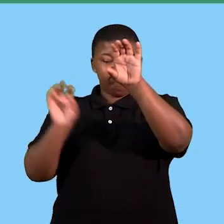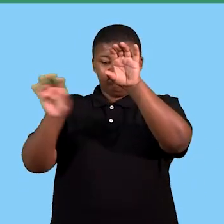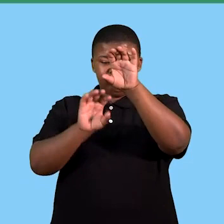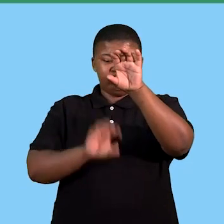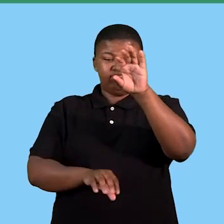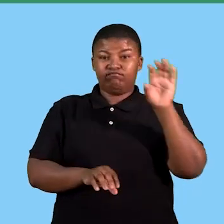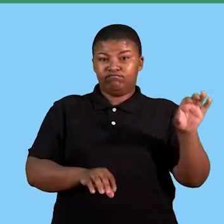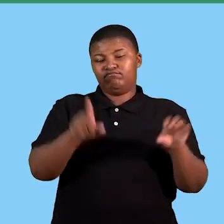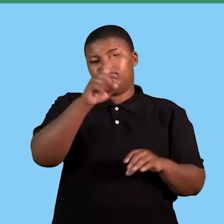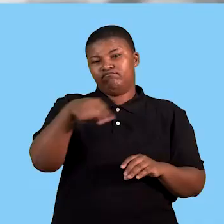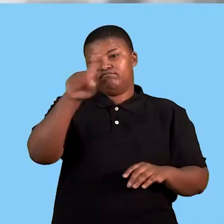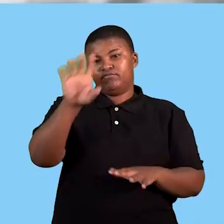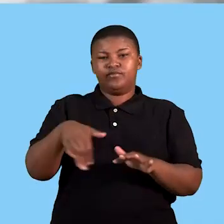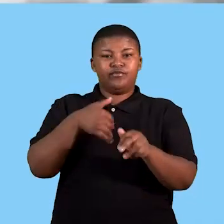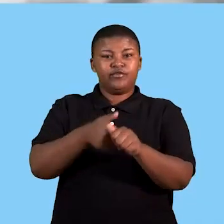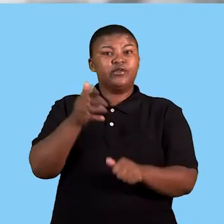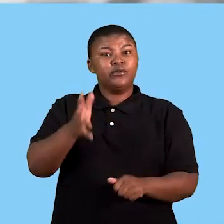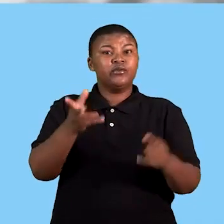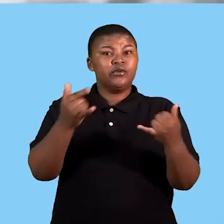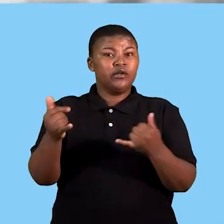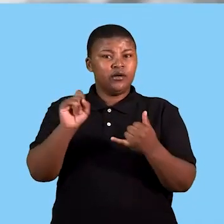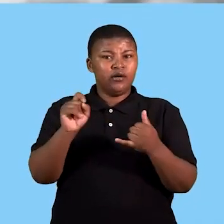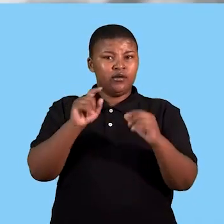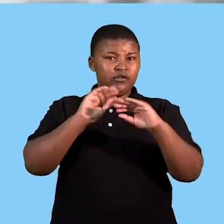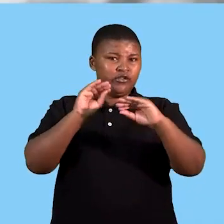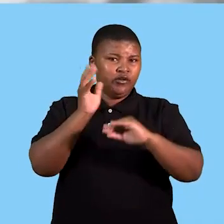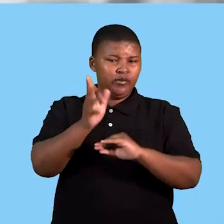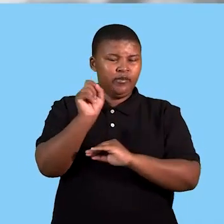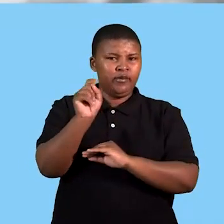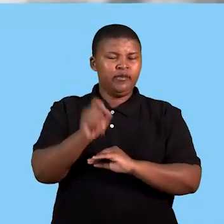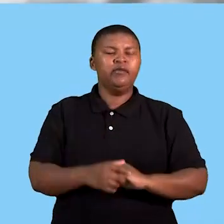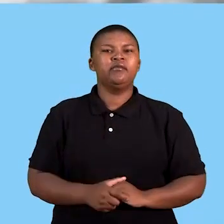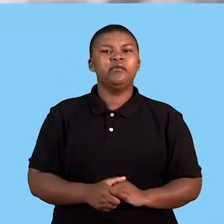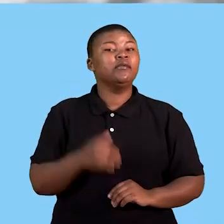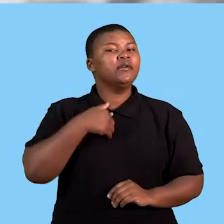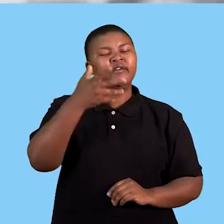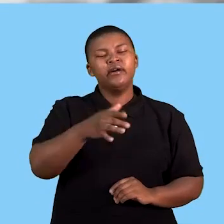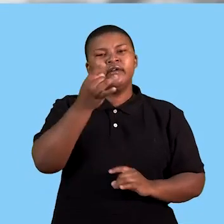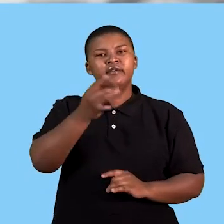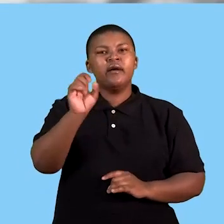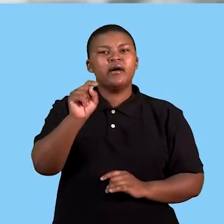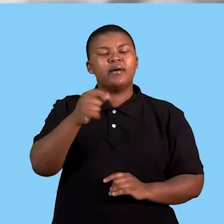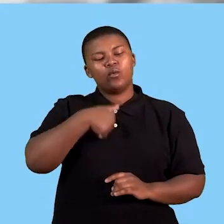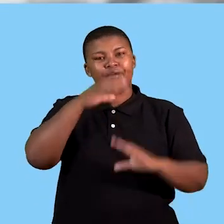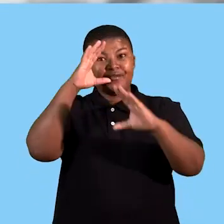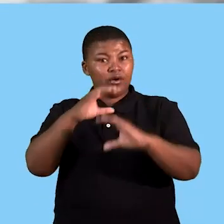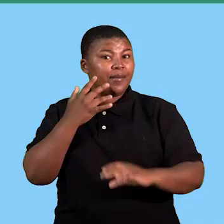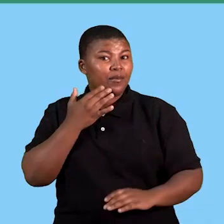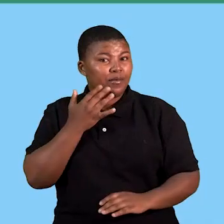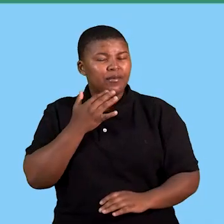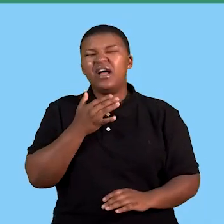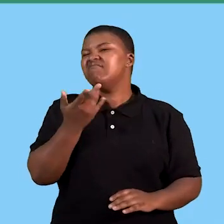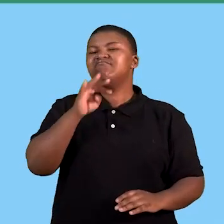map. This will be the concepts we look at today. We will then, as I mentioned earlier, focus on the meaning and